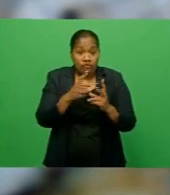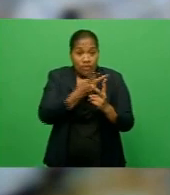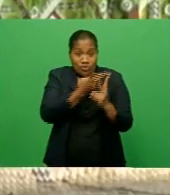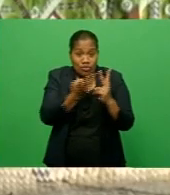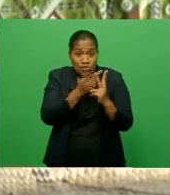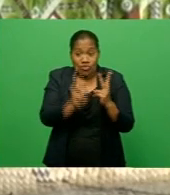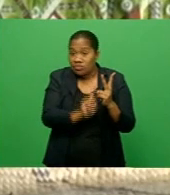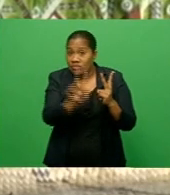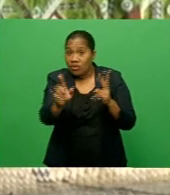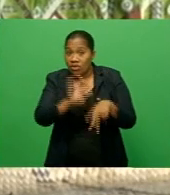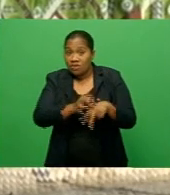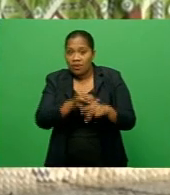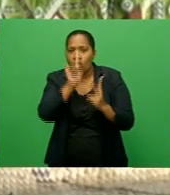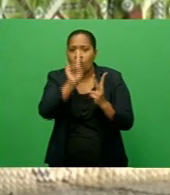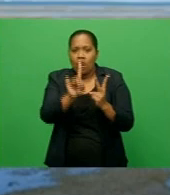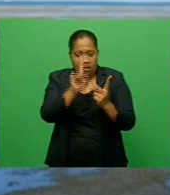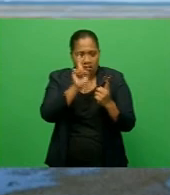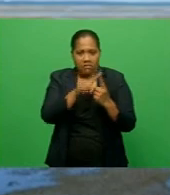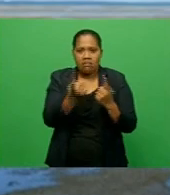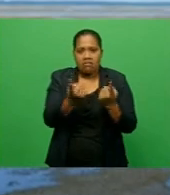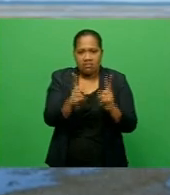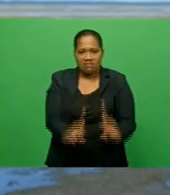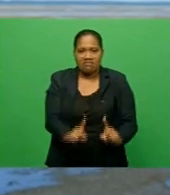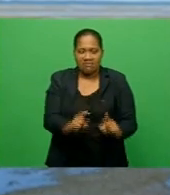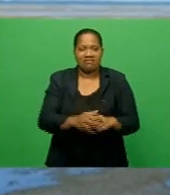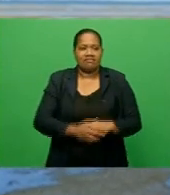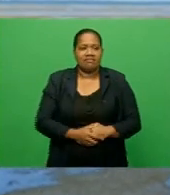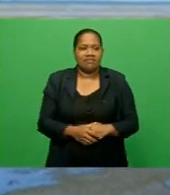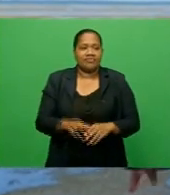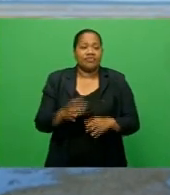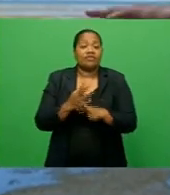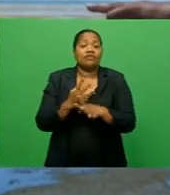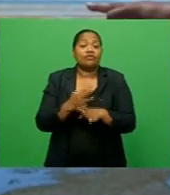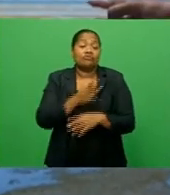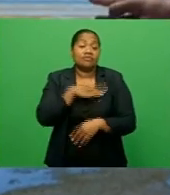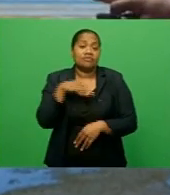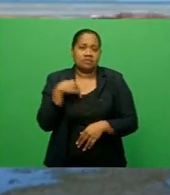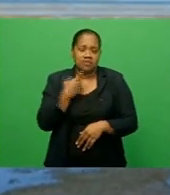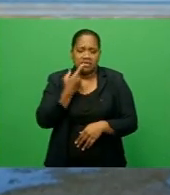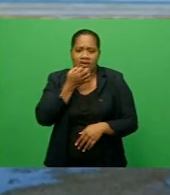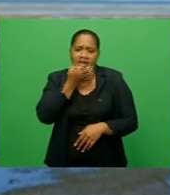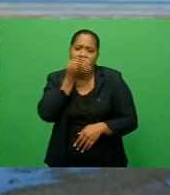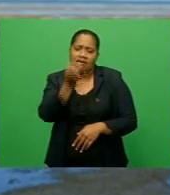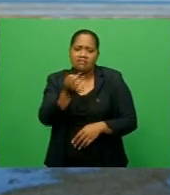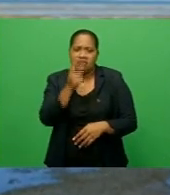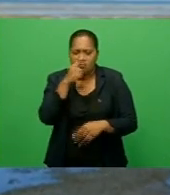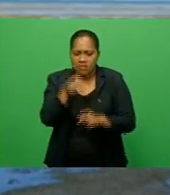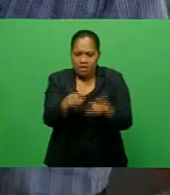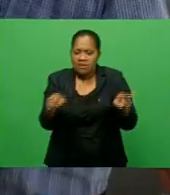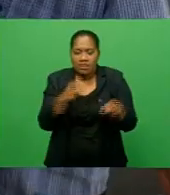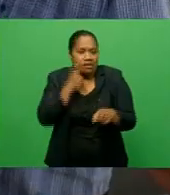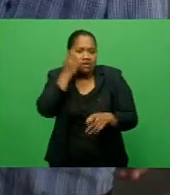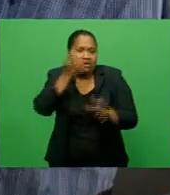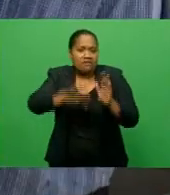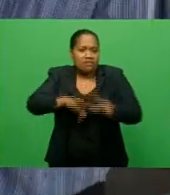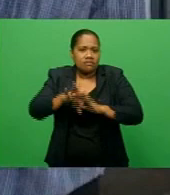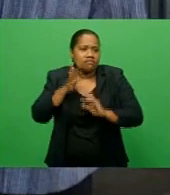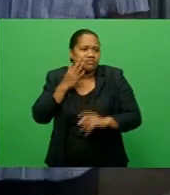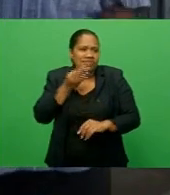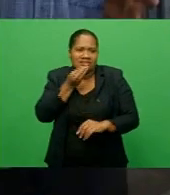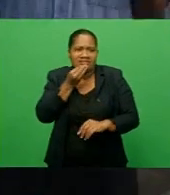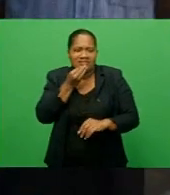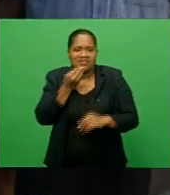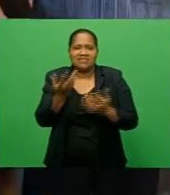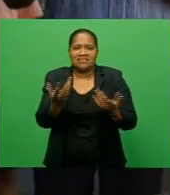for me to actually come across such a case. The Fisheries Ministry is calling on the public to be extra cautious when consuming fish species of